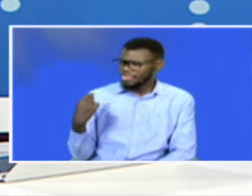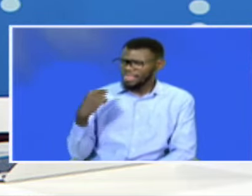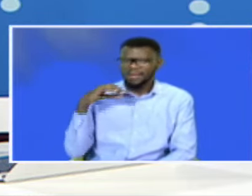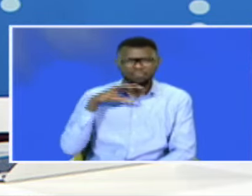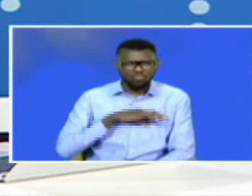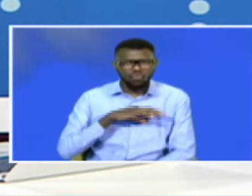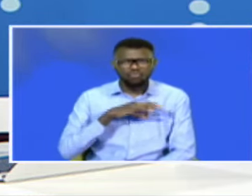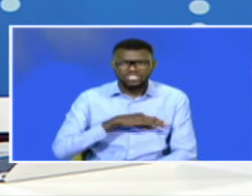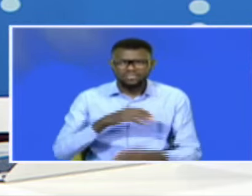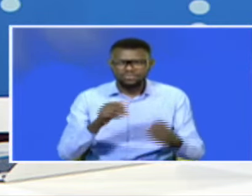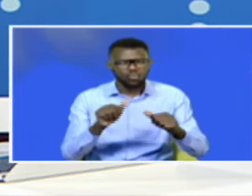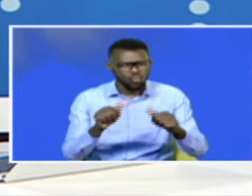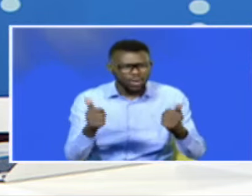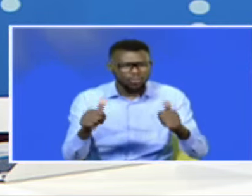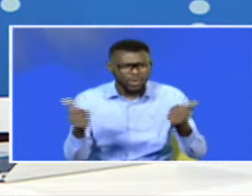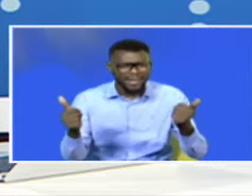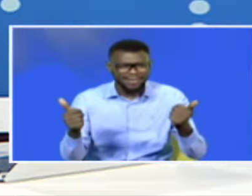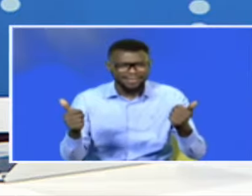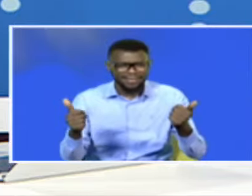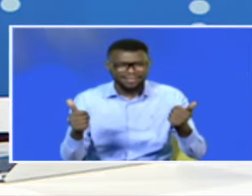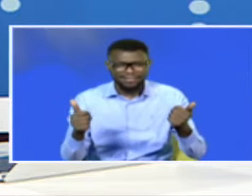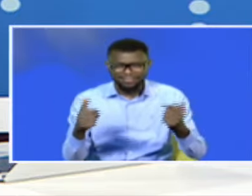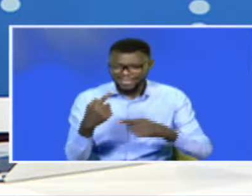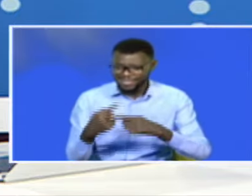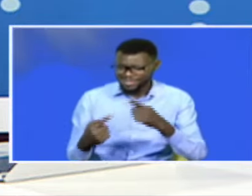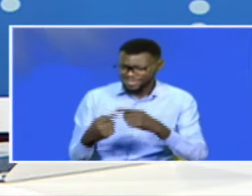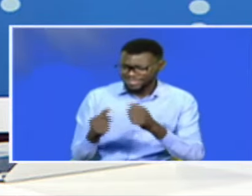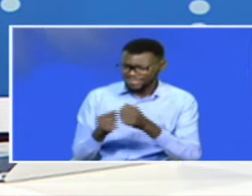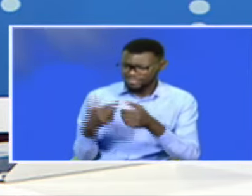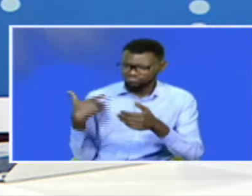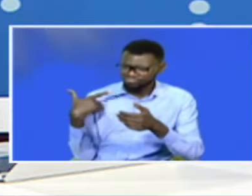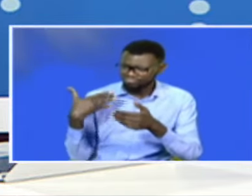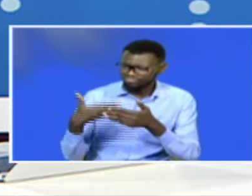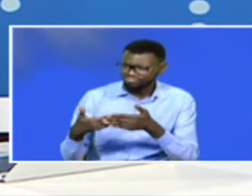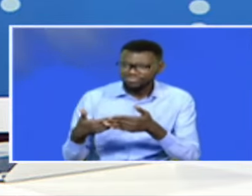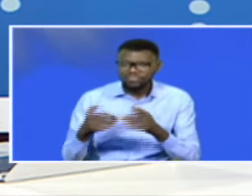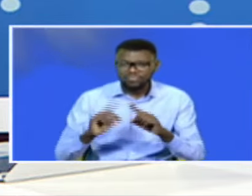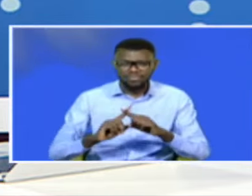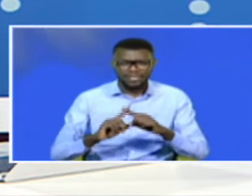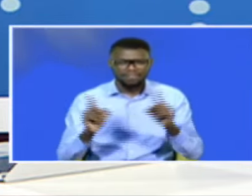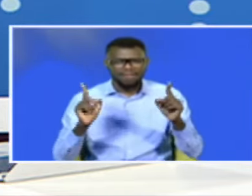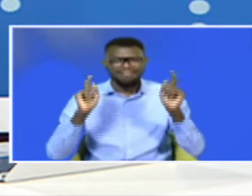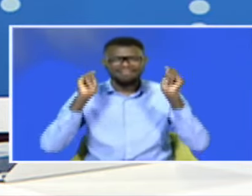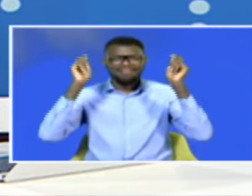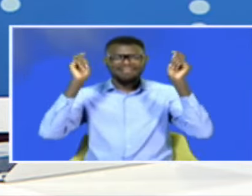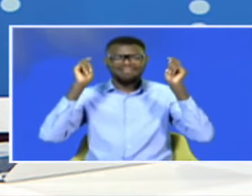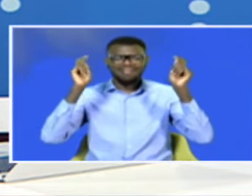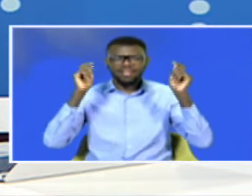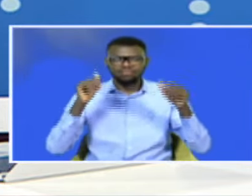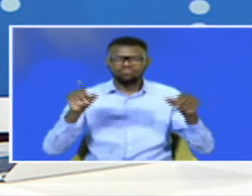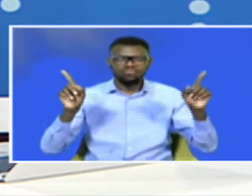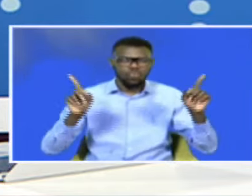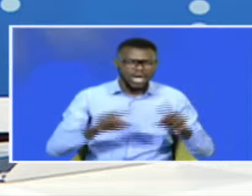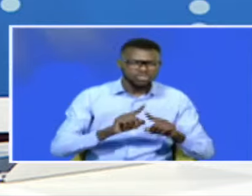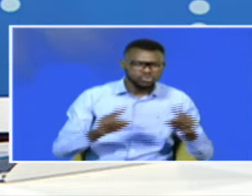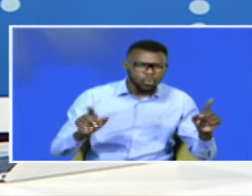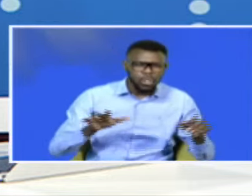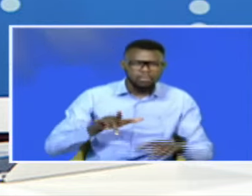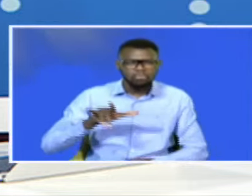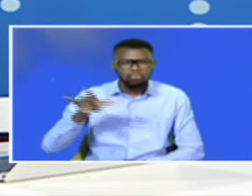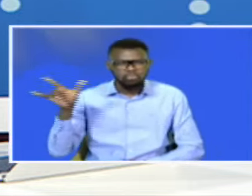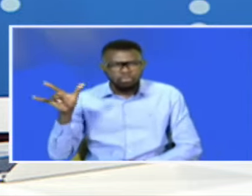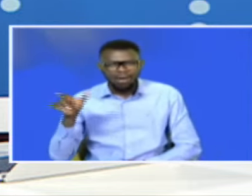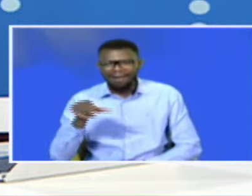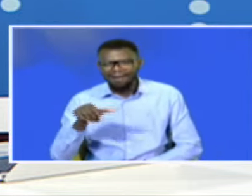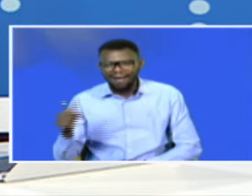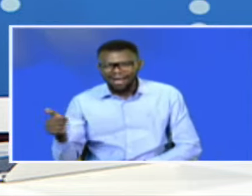time in over 10 years. That industrial action that led to the flight's delays and cancellations came at a cost,